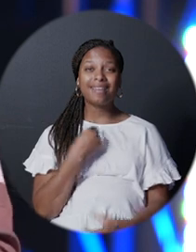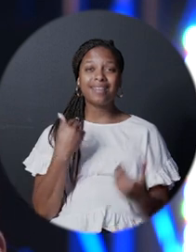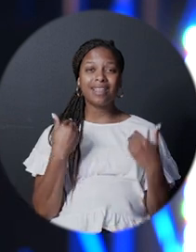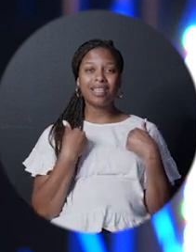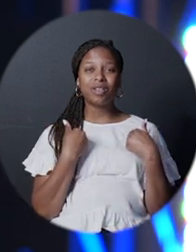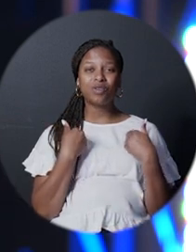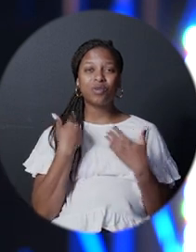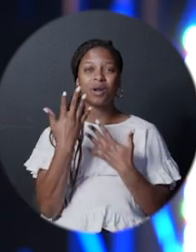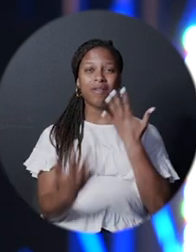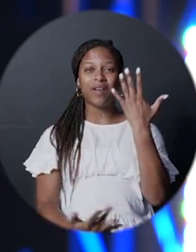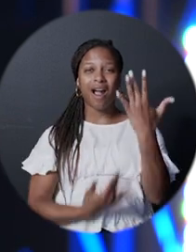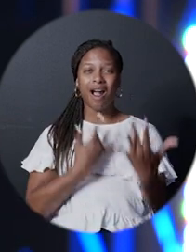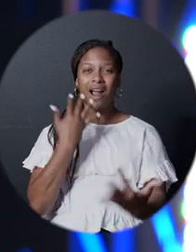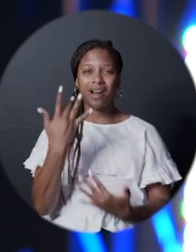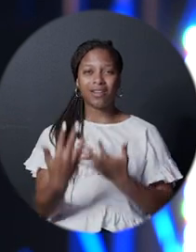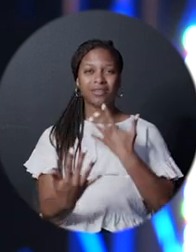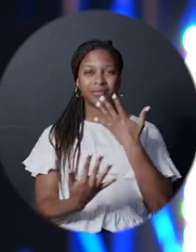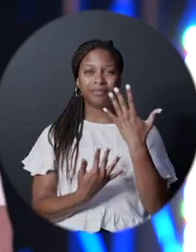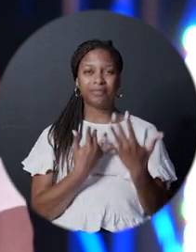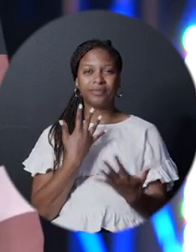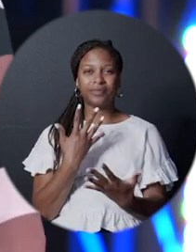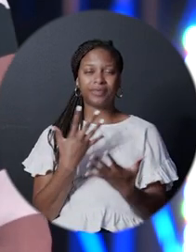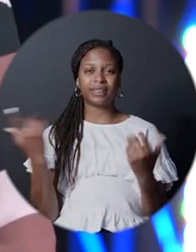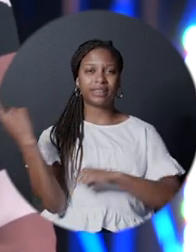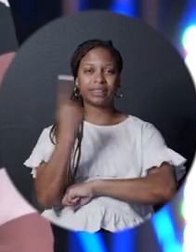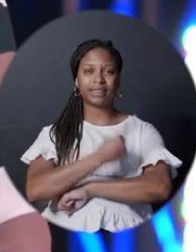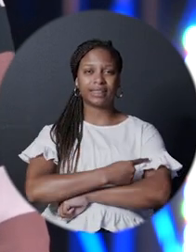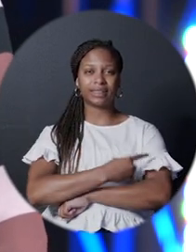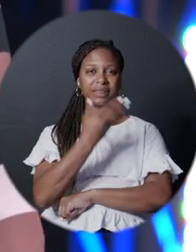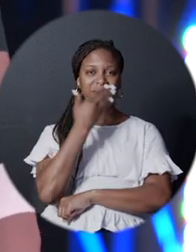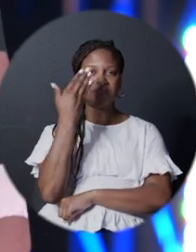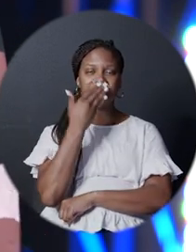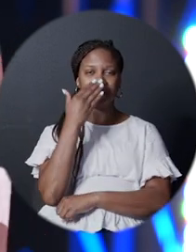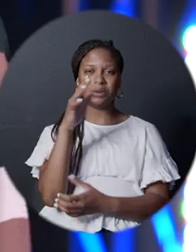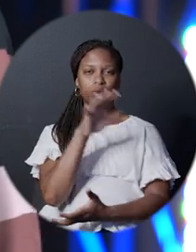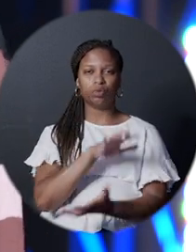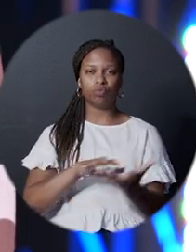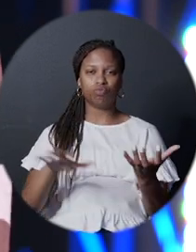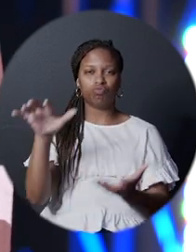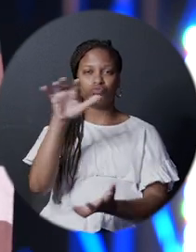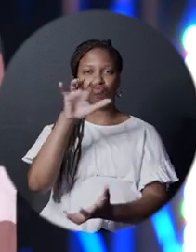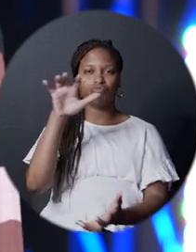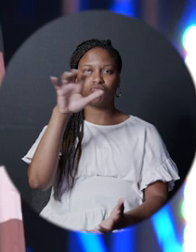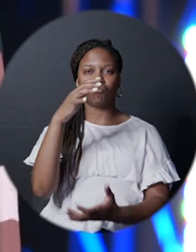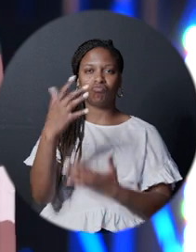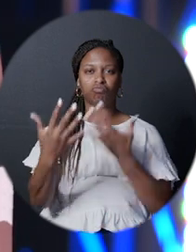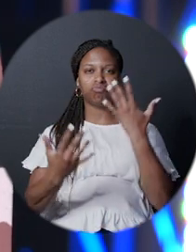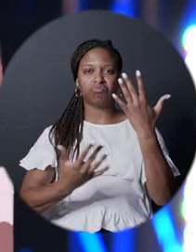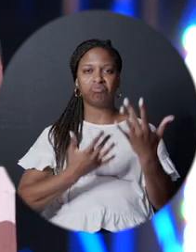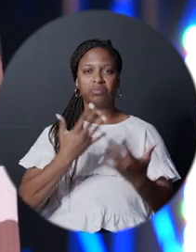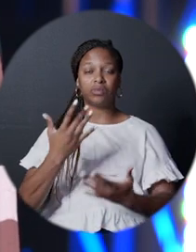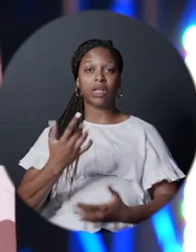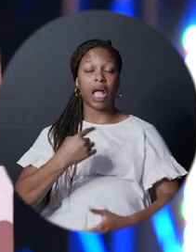I have been through the fire, and there are days I don't even smell like smoke.